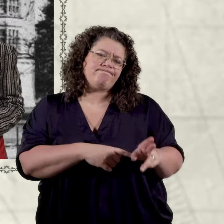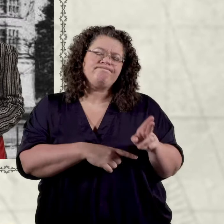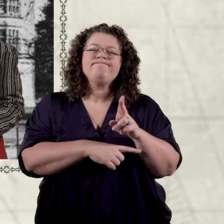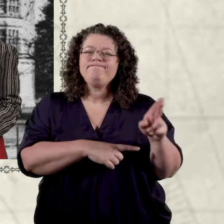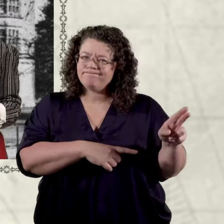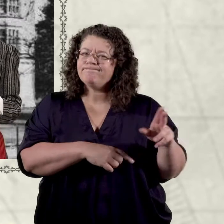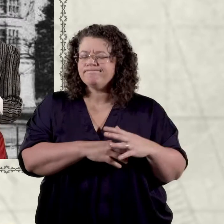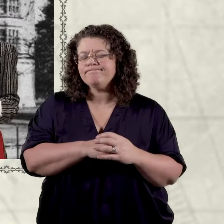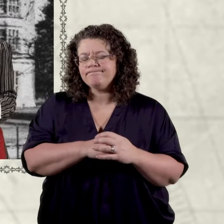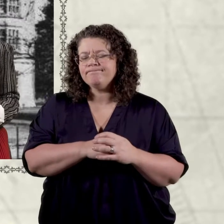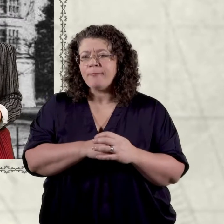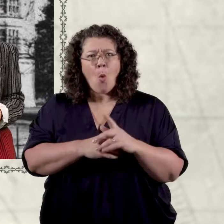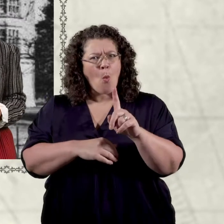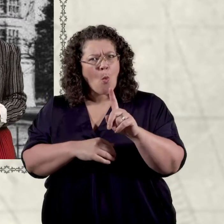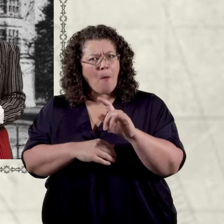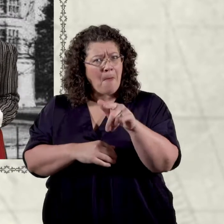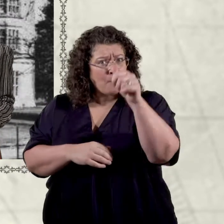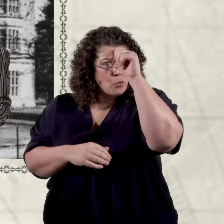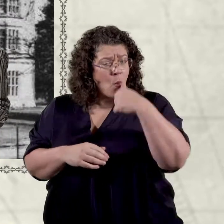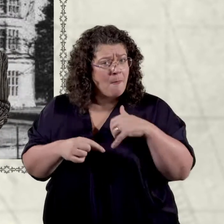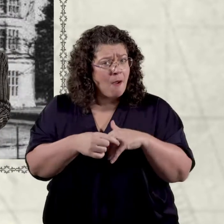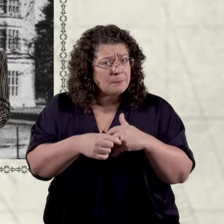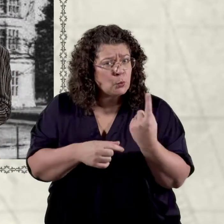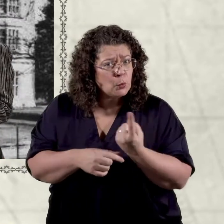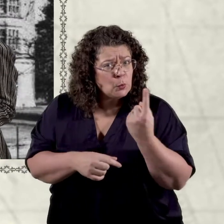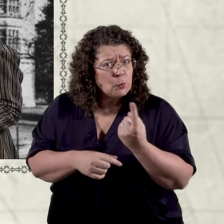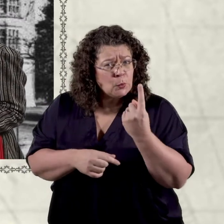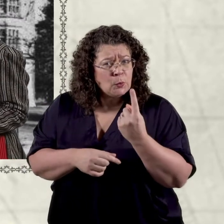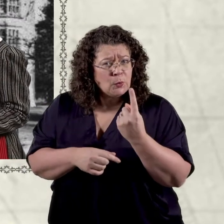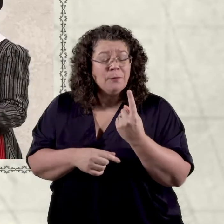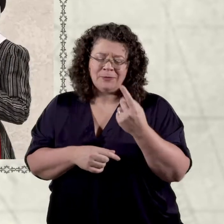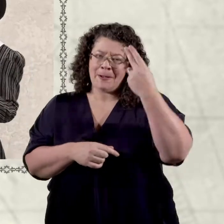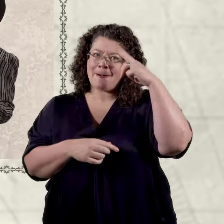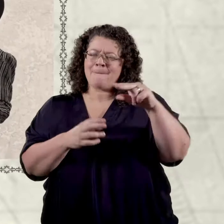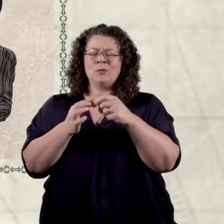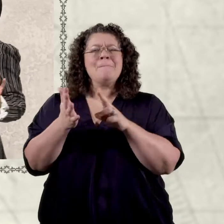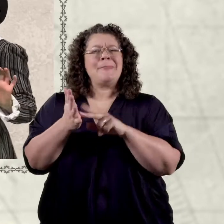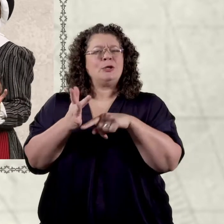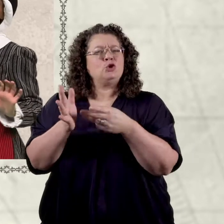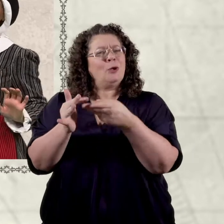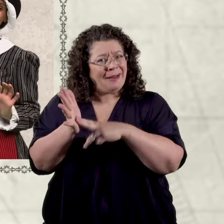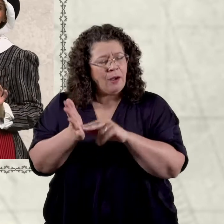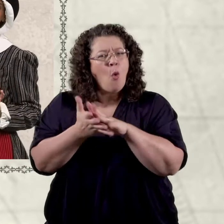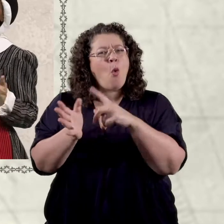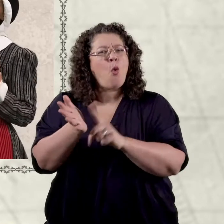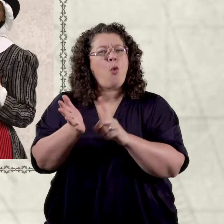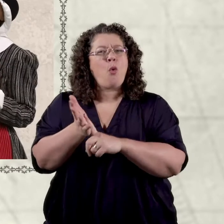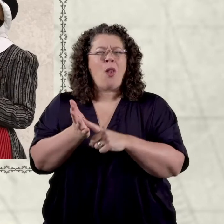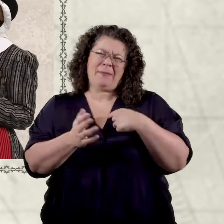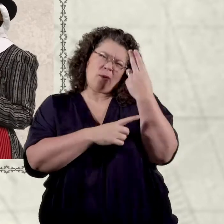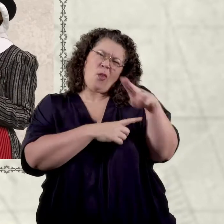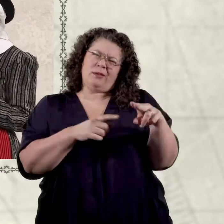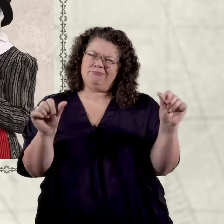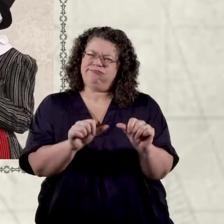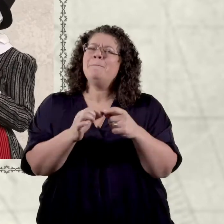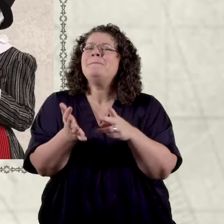peace. Hang on. You might know who my husband was. His name was Benjamin Hall, but I called